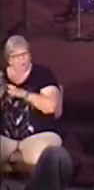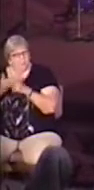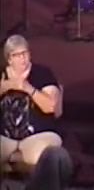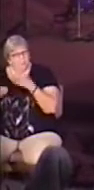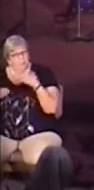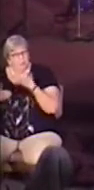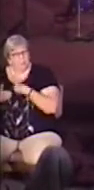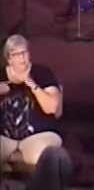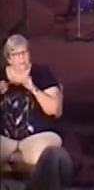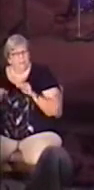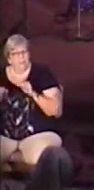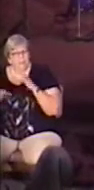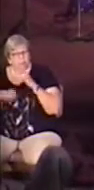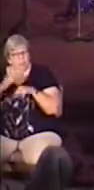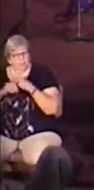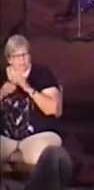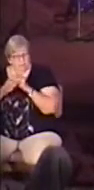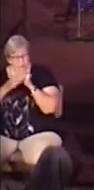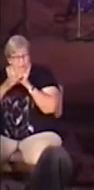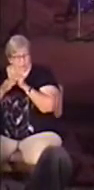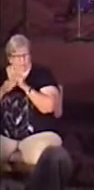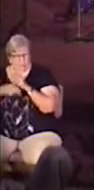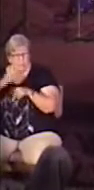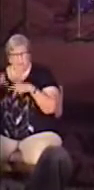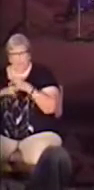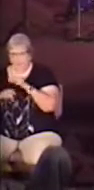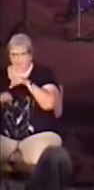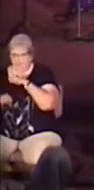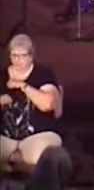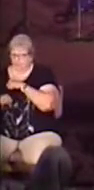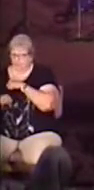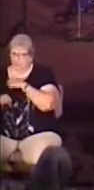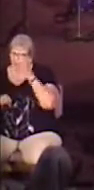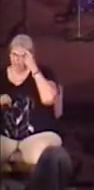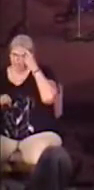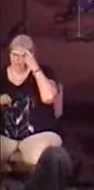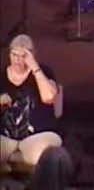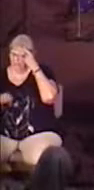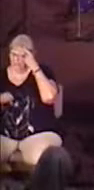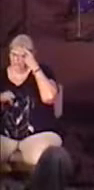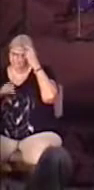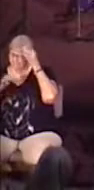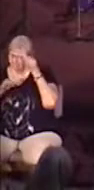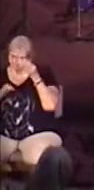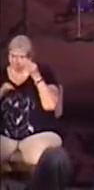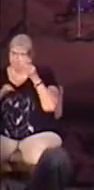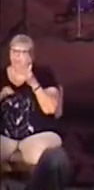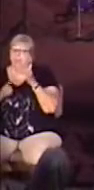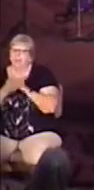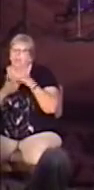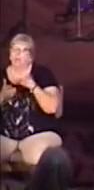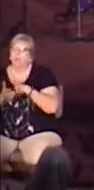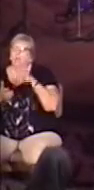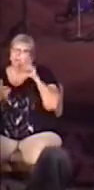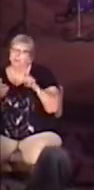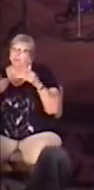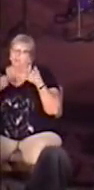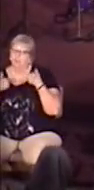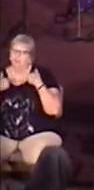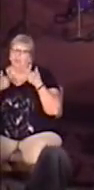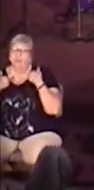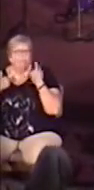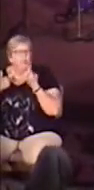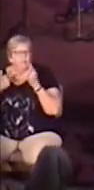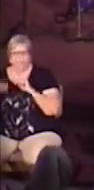we can even get to unity, there's a type of attitude and mindset that we should have. It's like this. Have you ever registered for